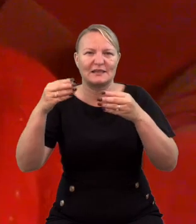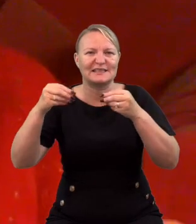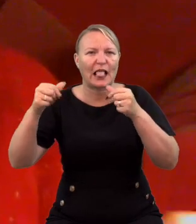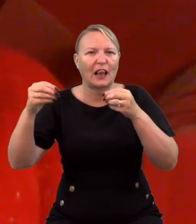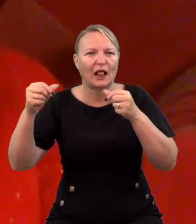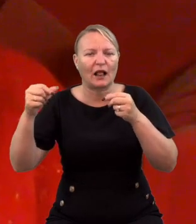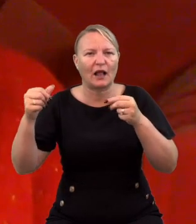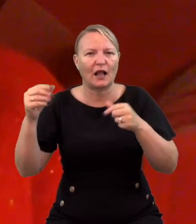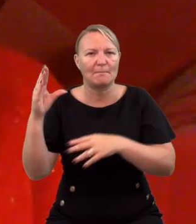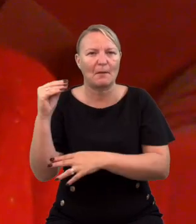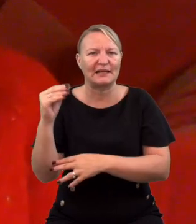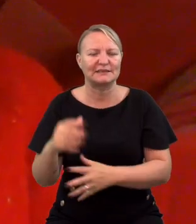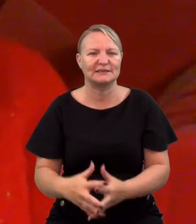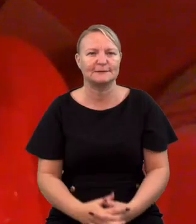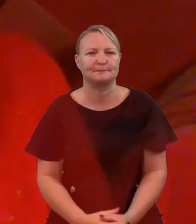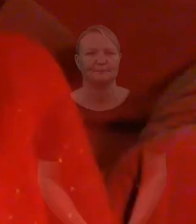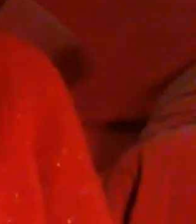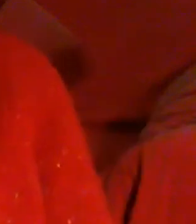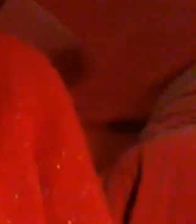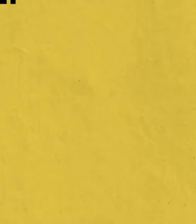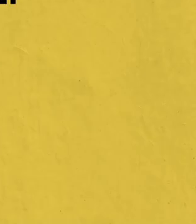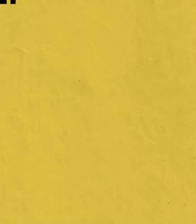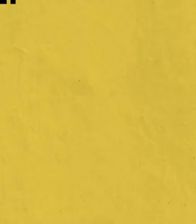silk windsock puppet.